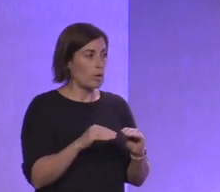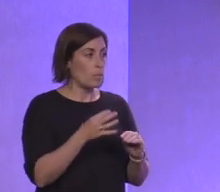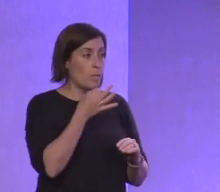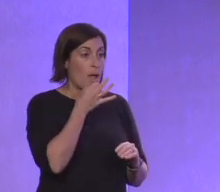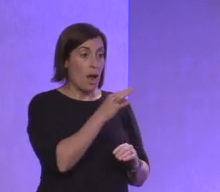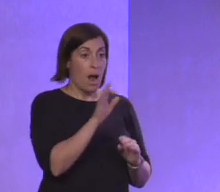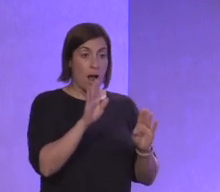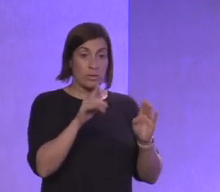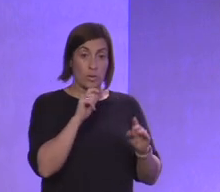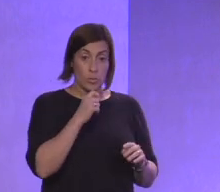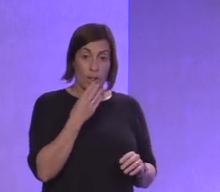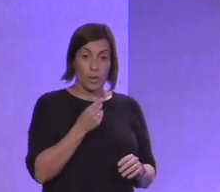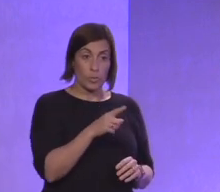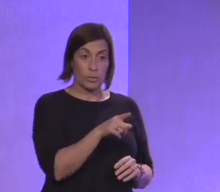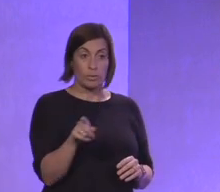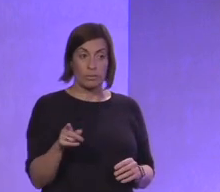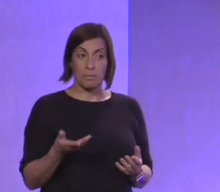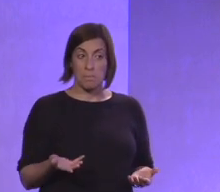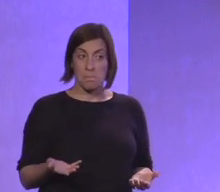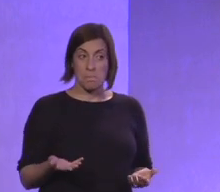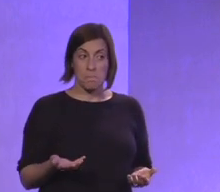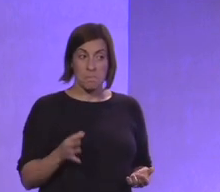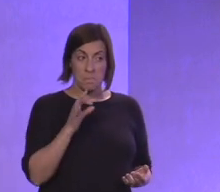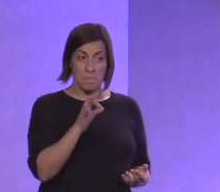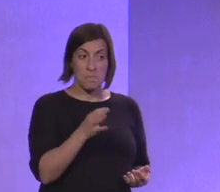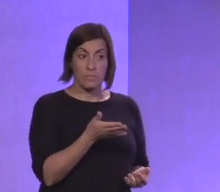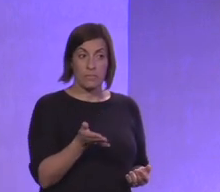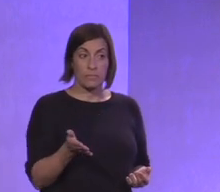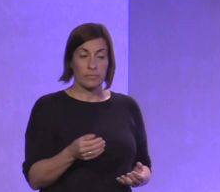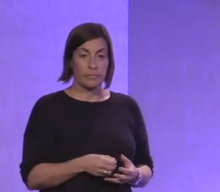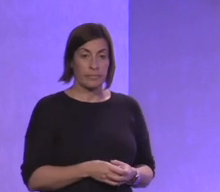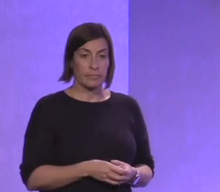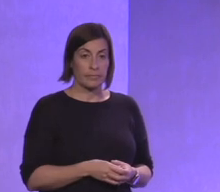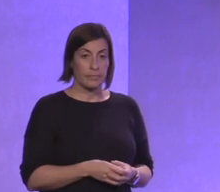go at using coaching skills to grow compassion, empathy, and kindness in